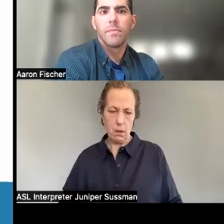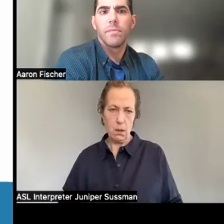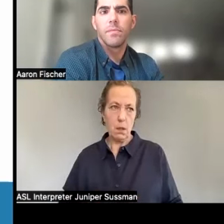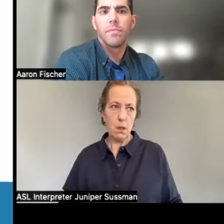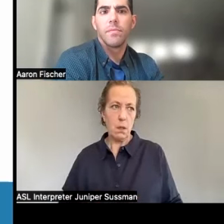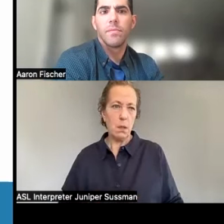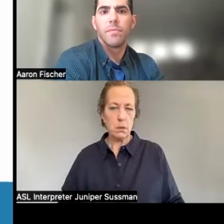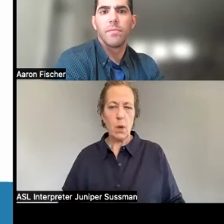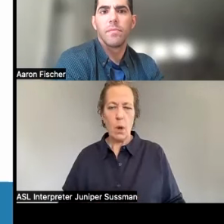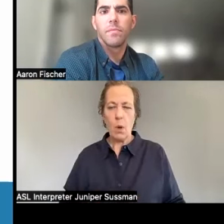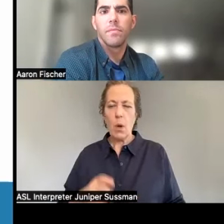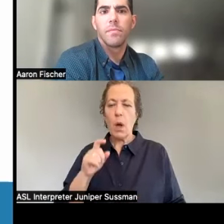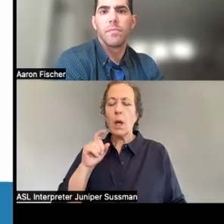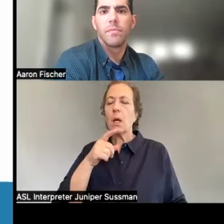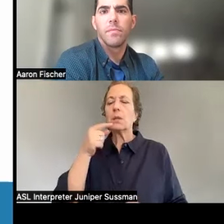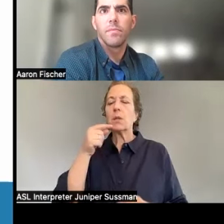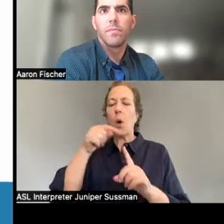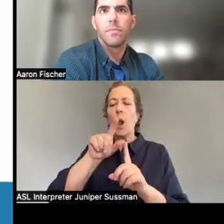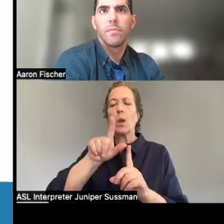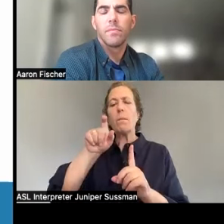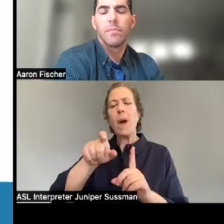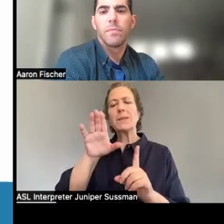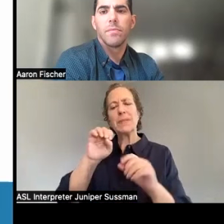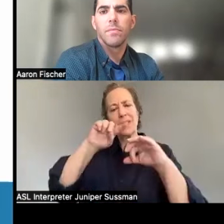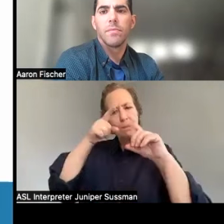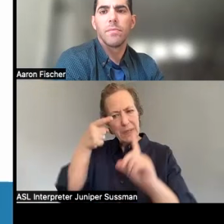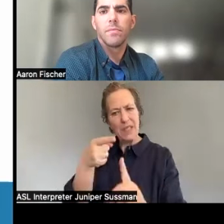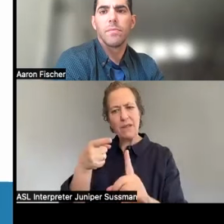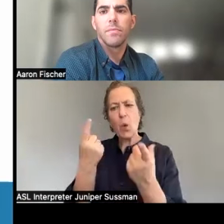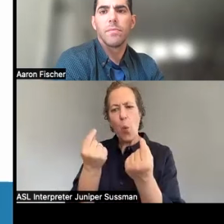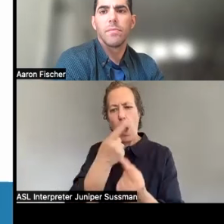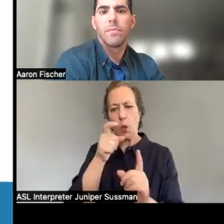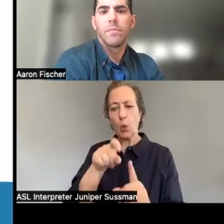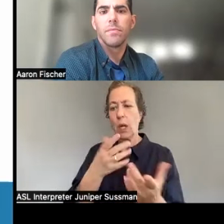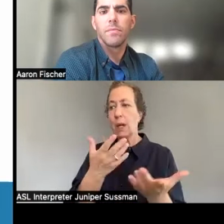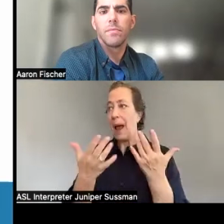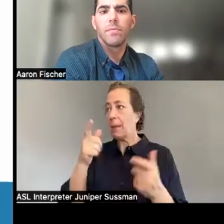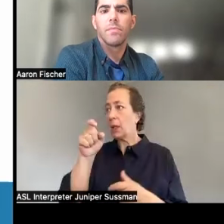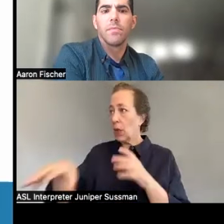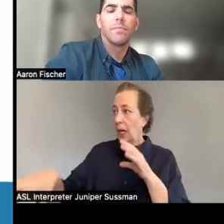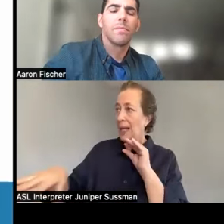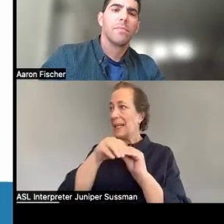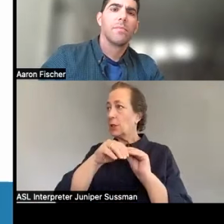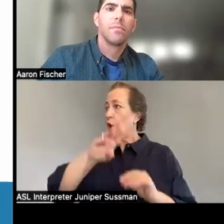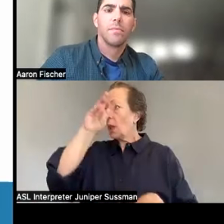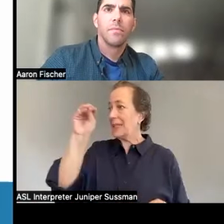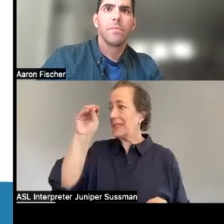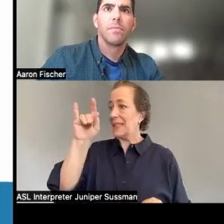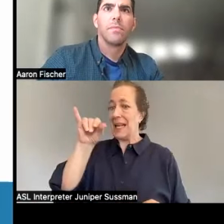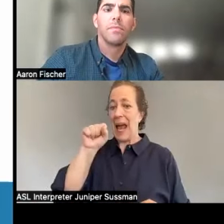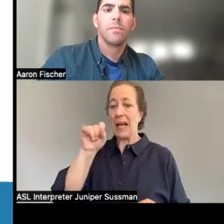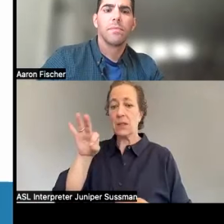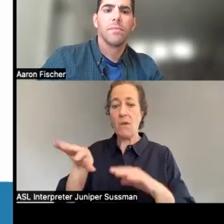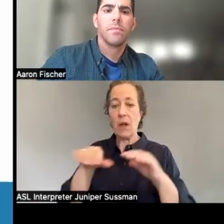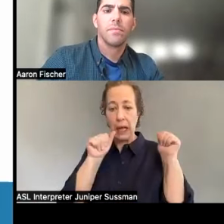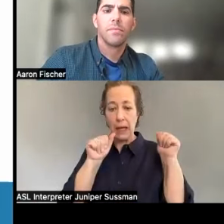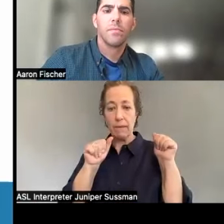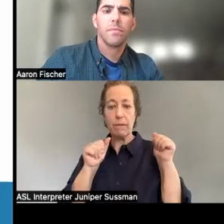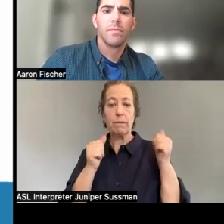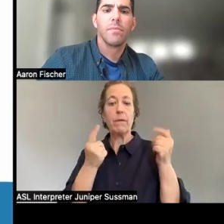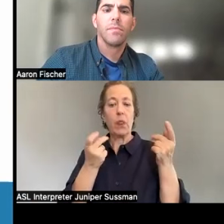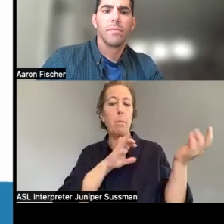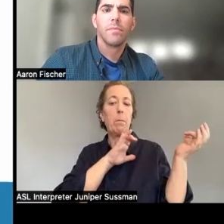specific. I need an additional 60 days of leave and should be able to return at such and